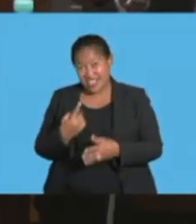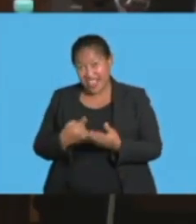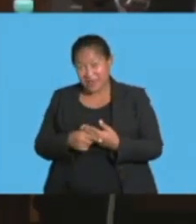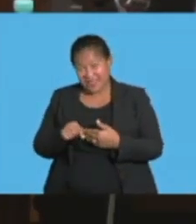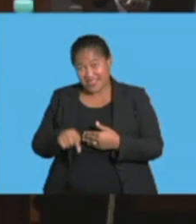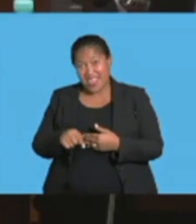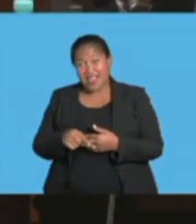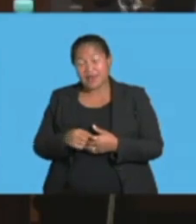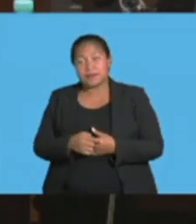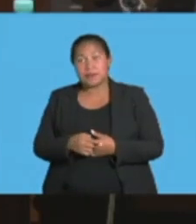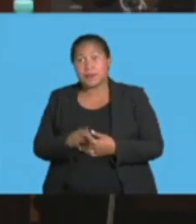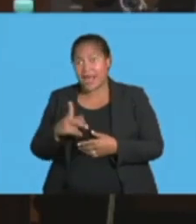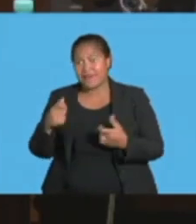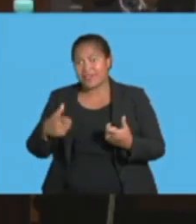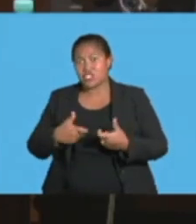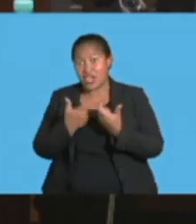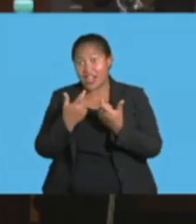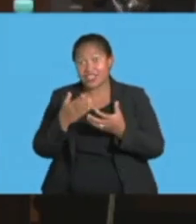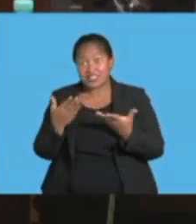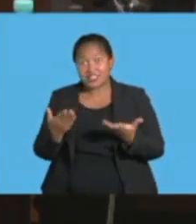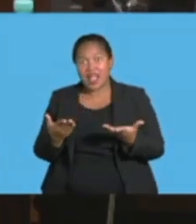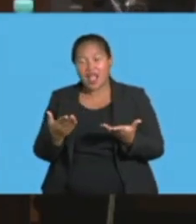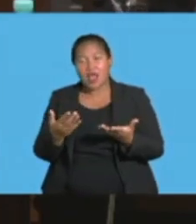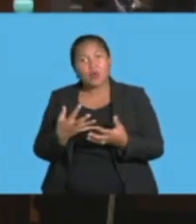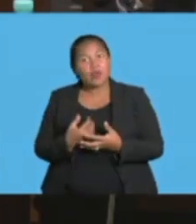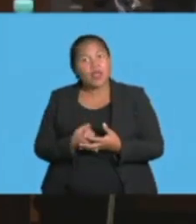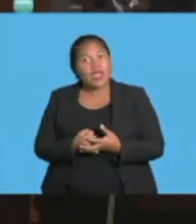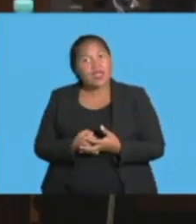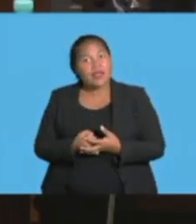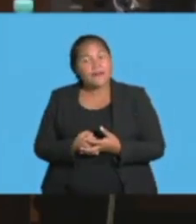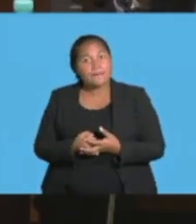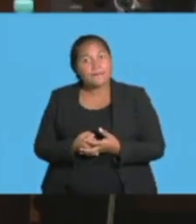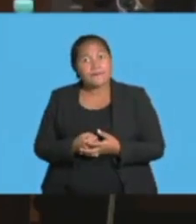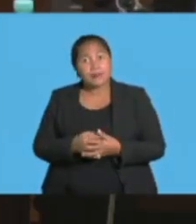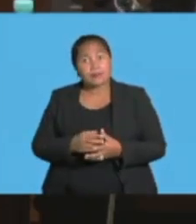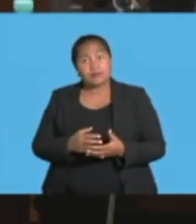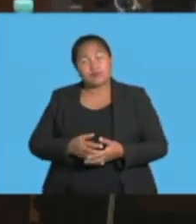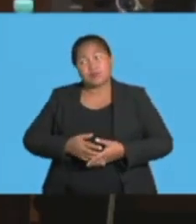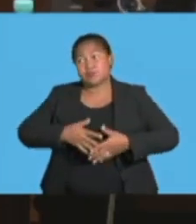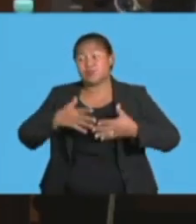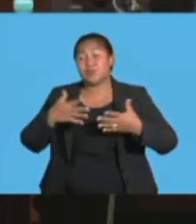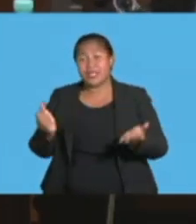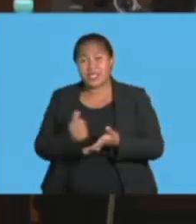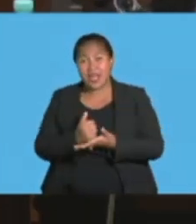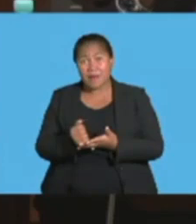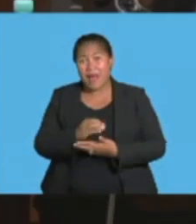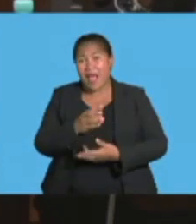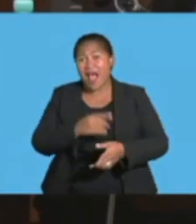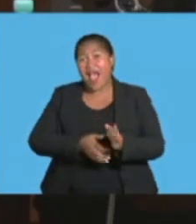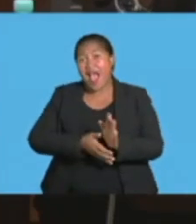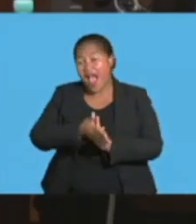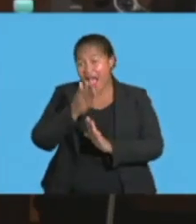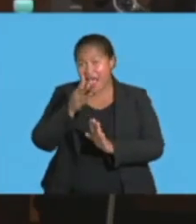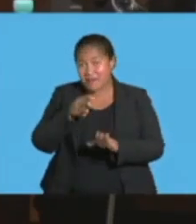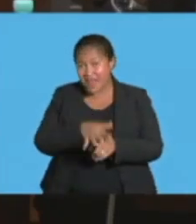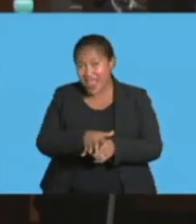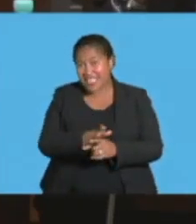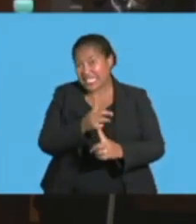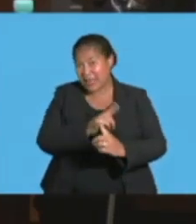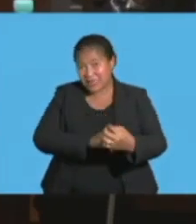main challenge at the moment is the intermediate risk factors of obesity, high blood pressure, nutrition, and physical